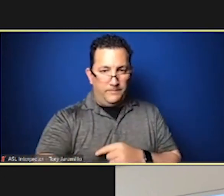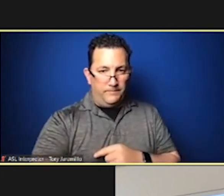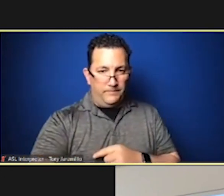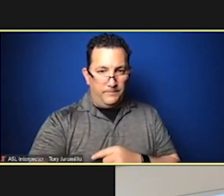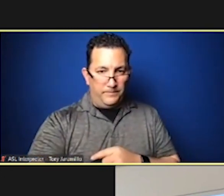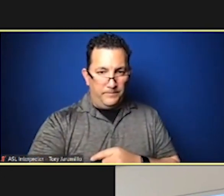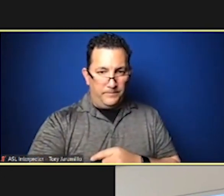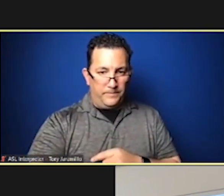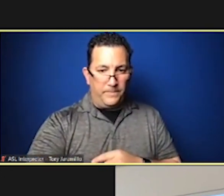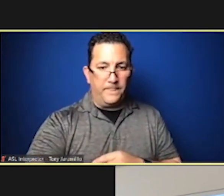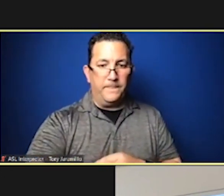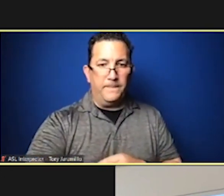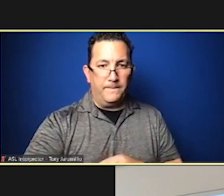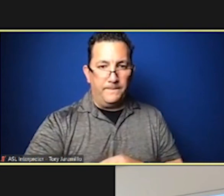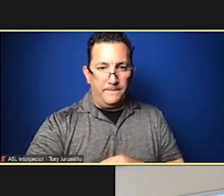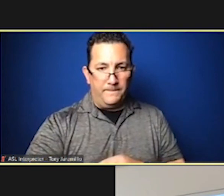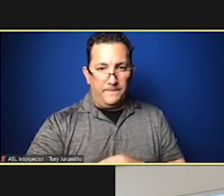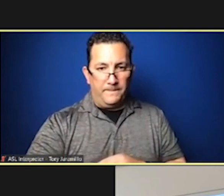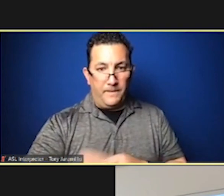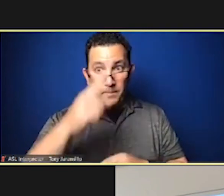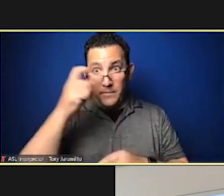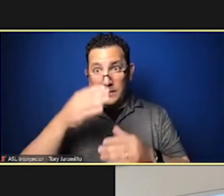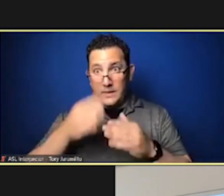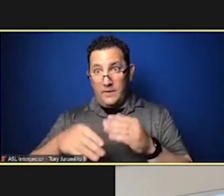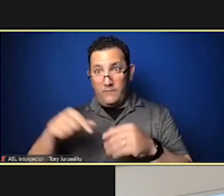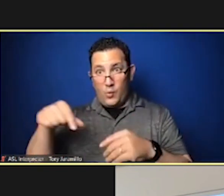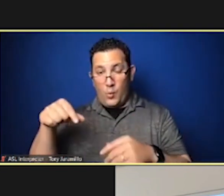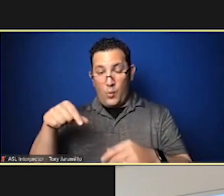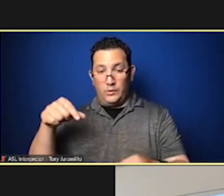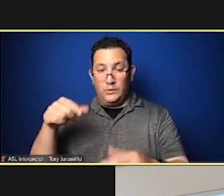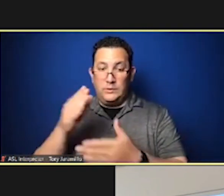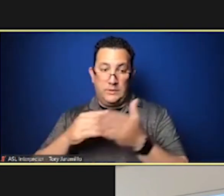the end of a quarter, some teachers